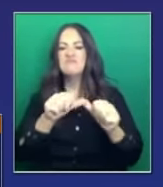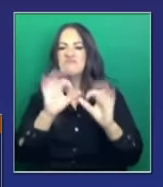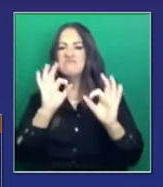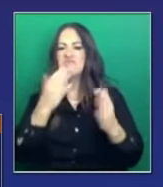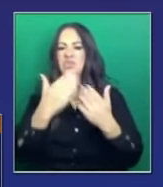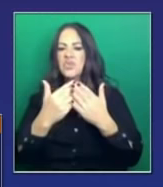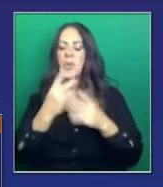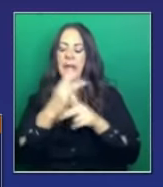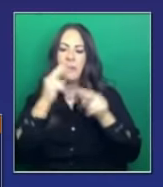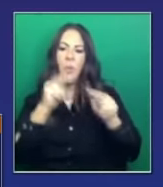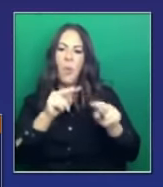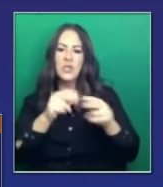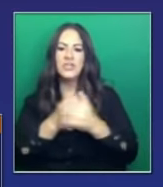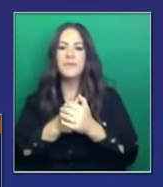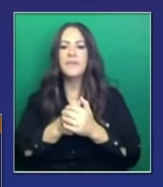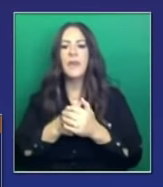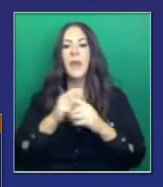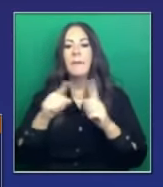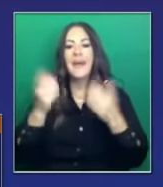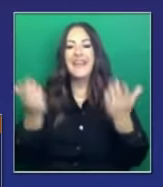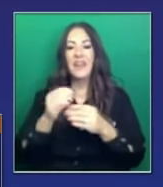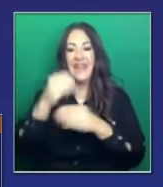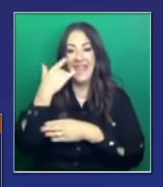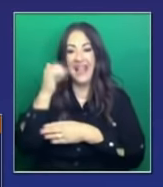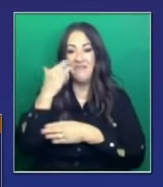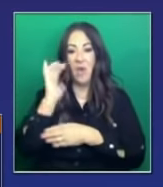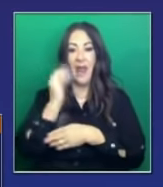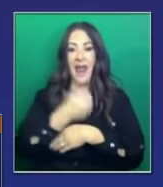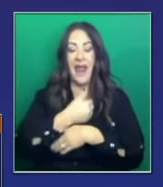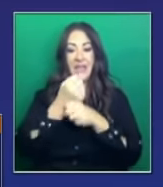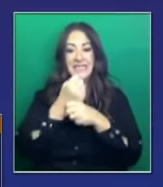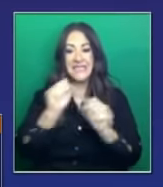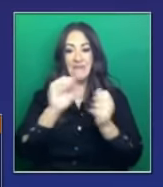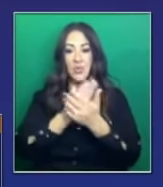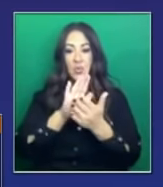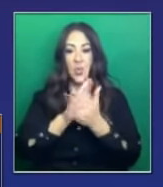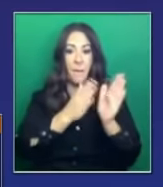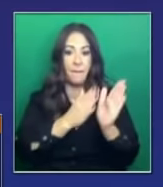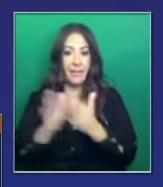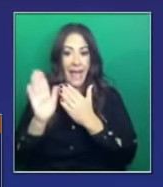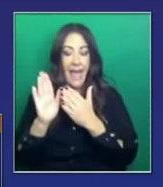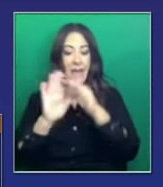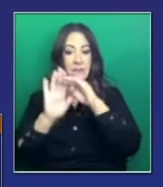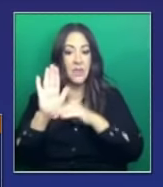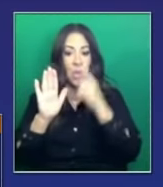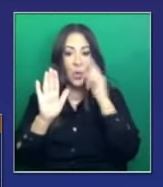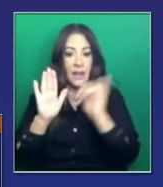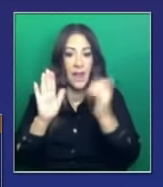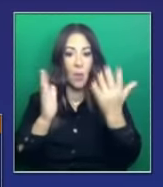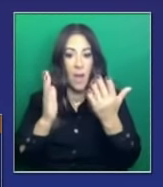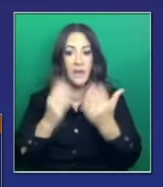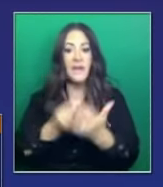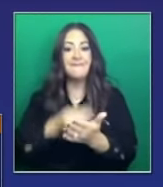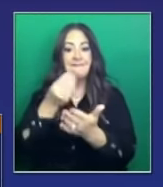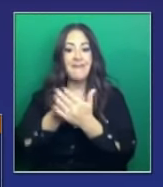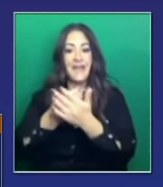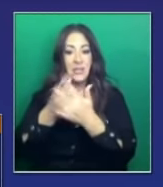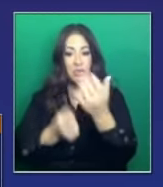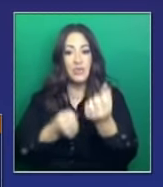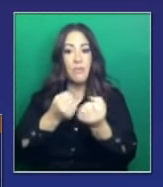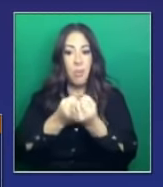through each one of these in detail. Hands-on oversight and assistance, and then again, the issue of transparency and accountability that